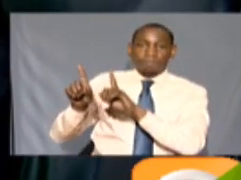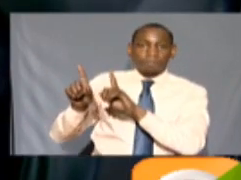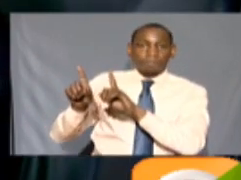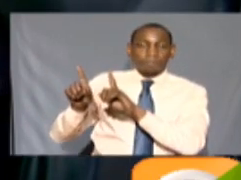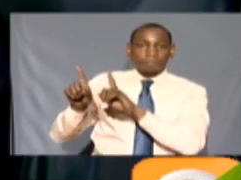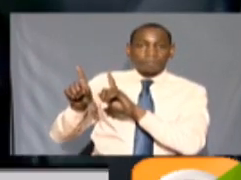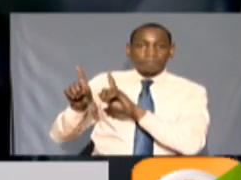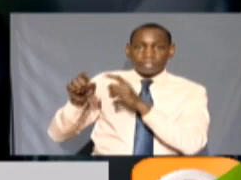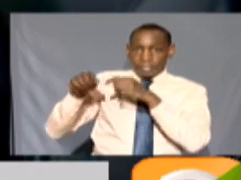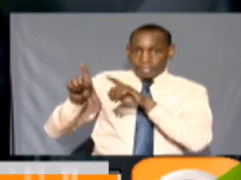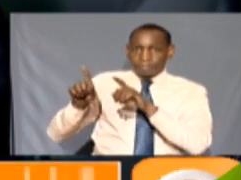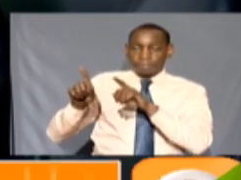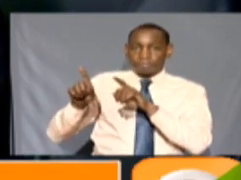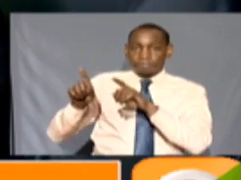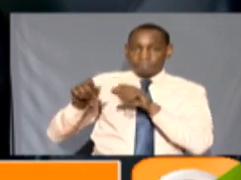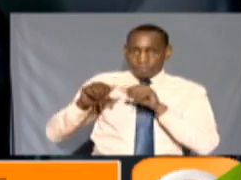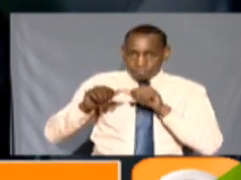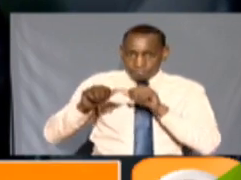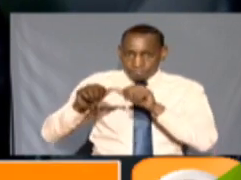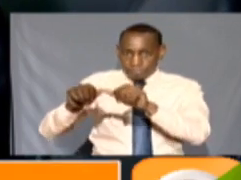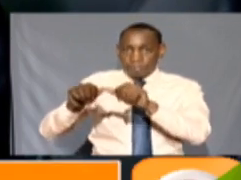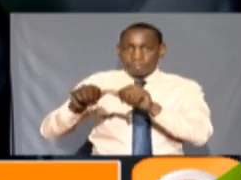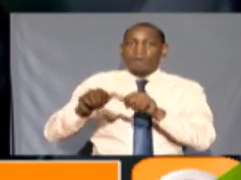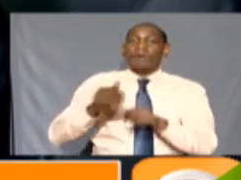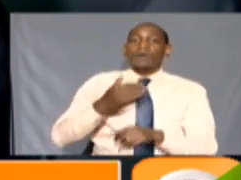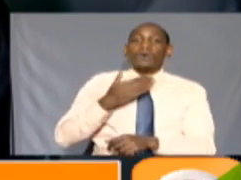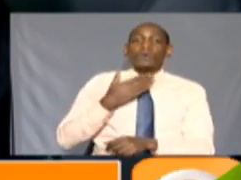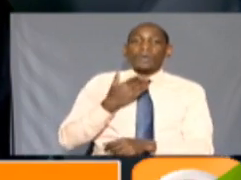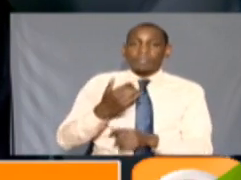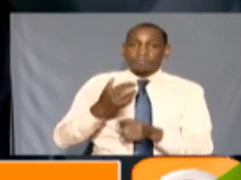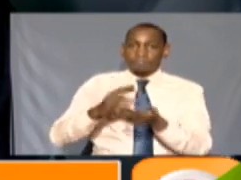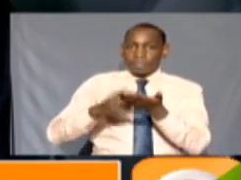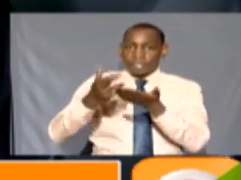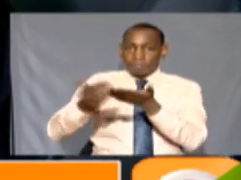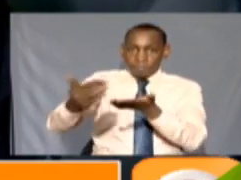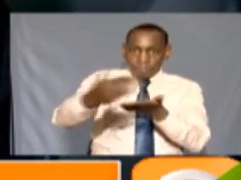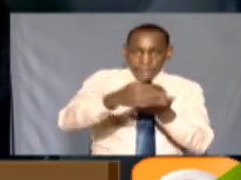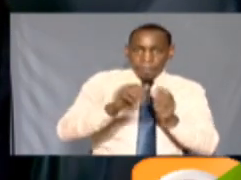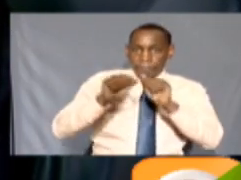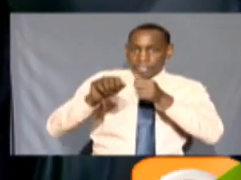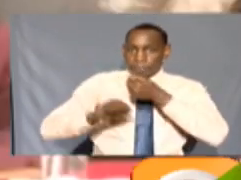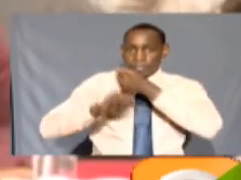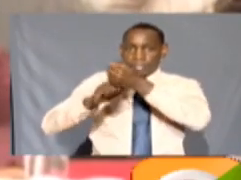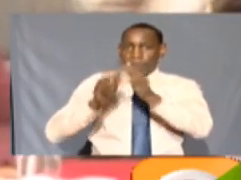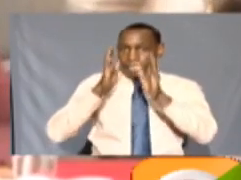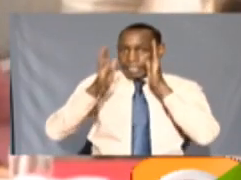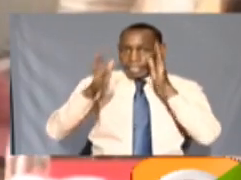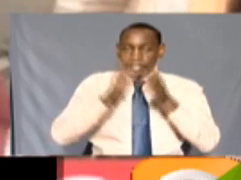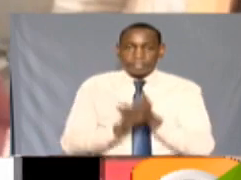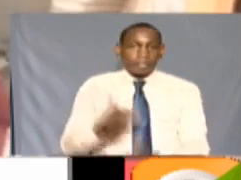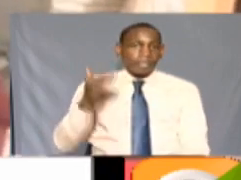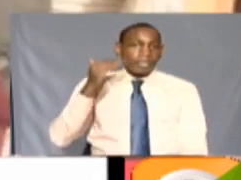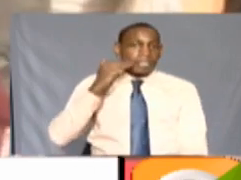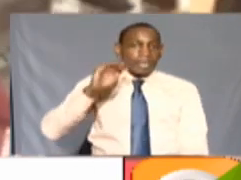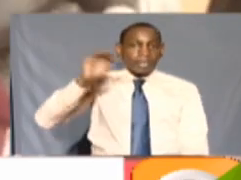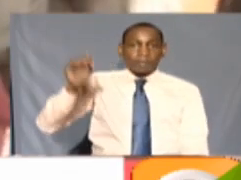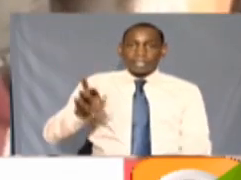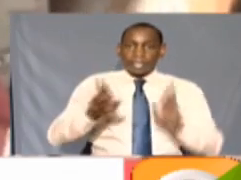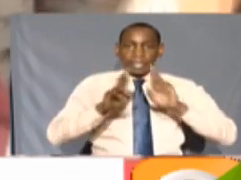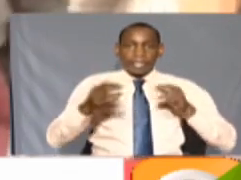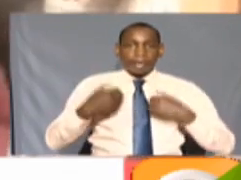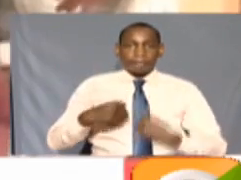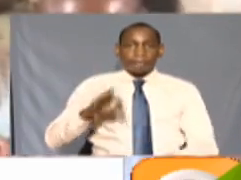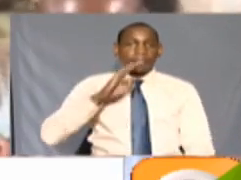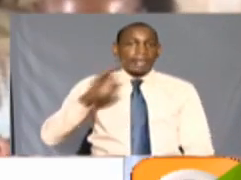is self-propelling. So we are seeking for resourcing, if it's possible, to support that initiative. Siaya County already has